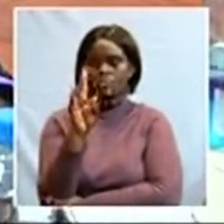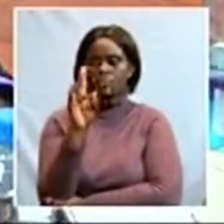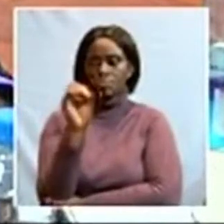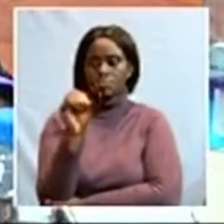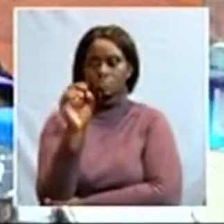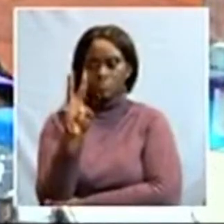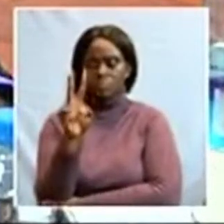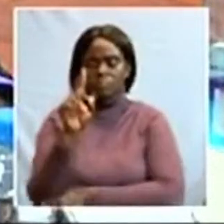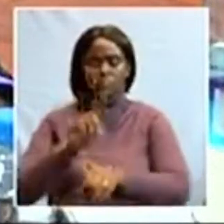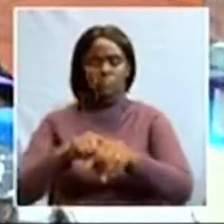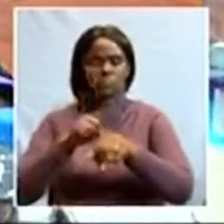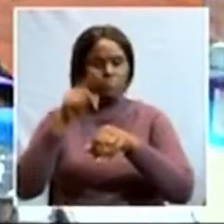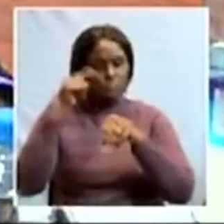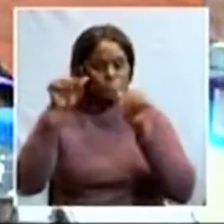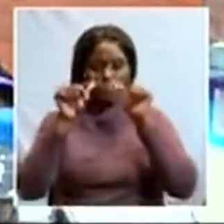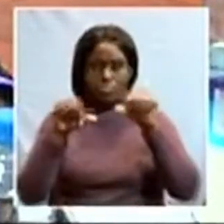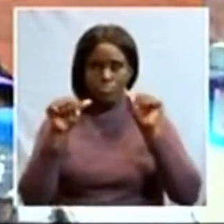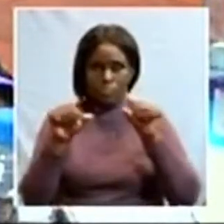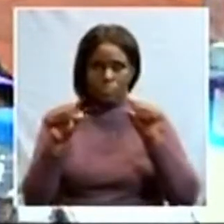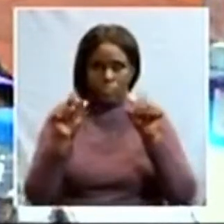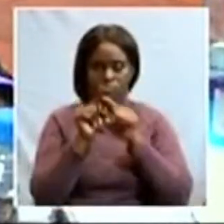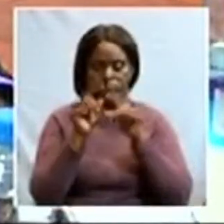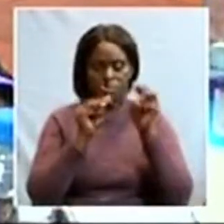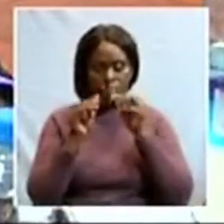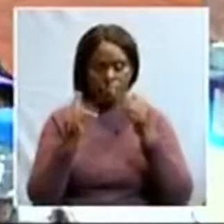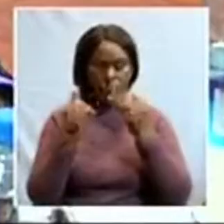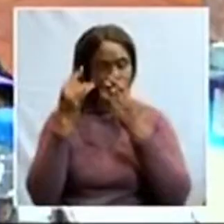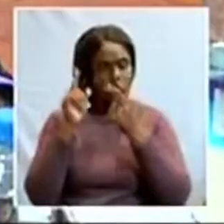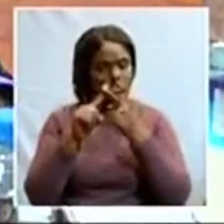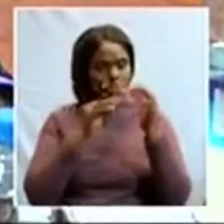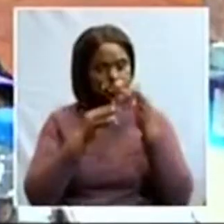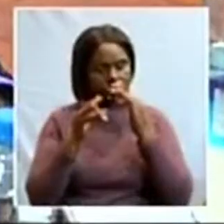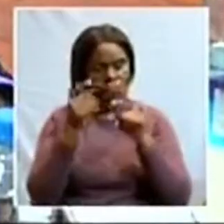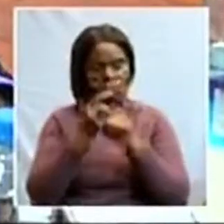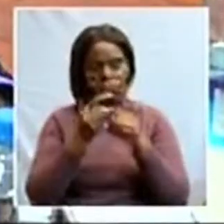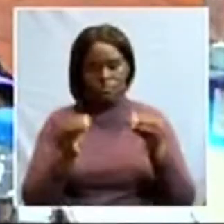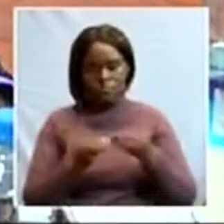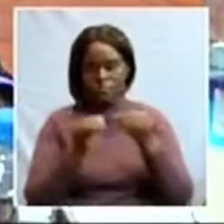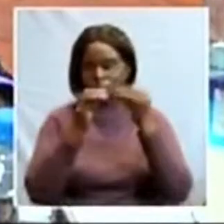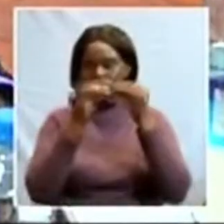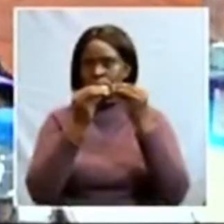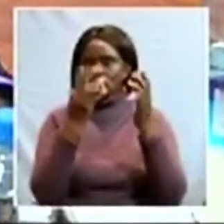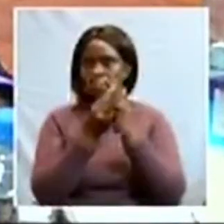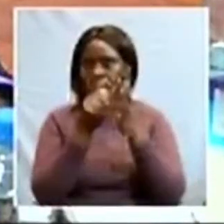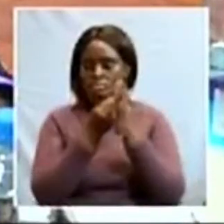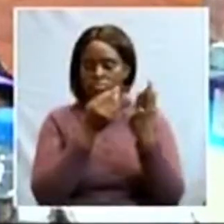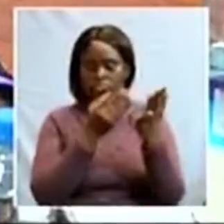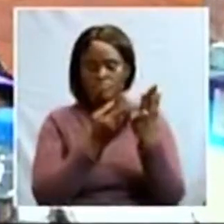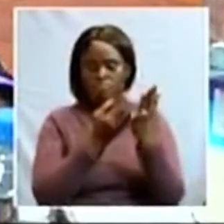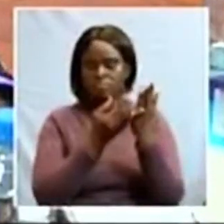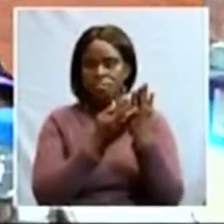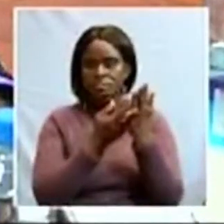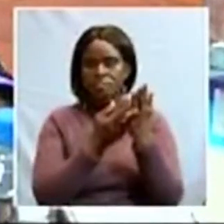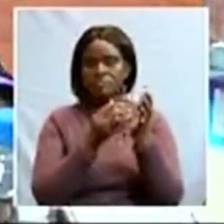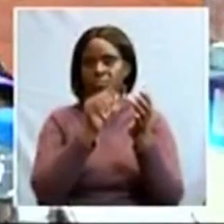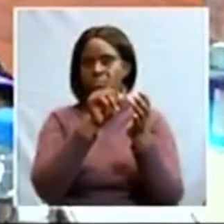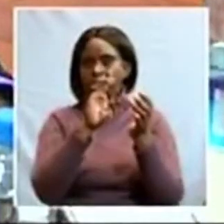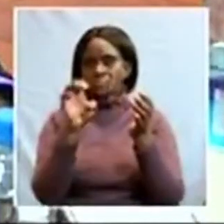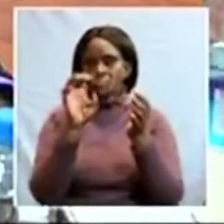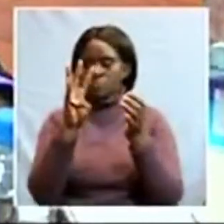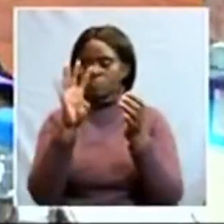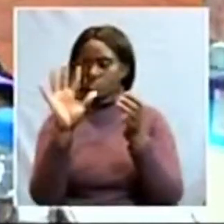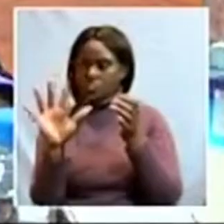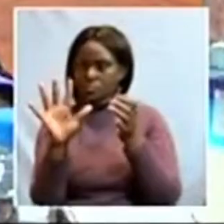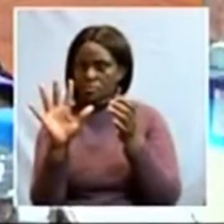145,702 during audit. Management wishes to state that from the total queried amount of